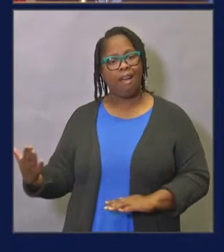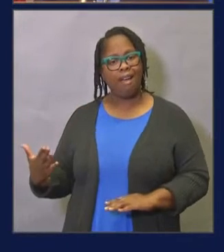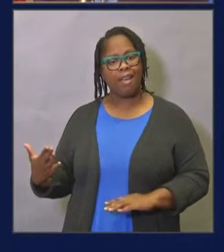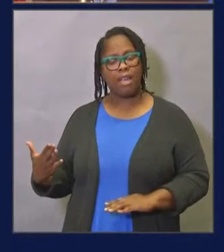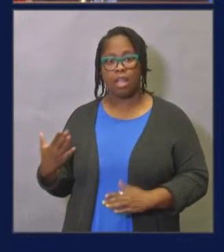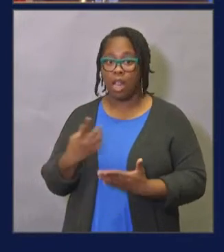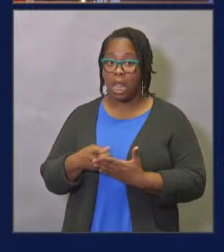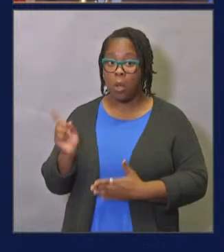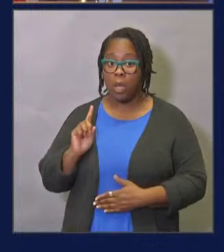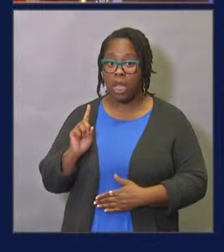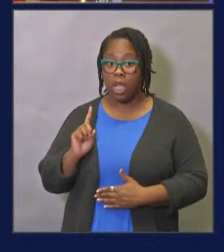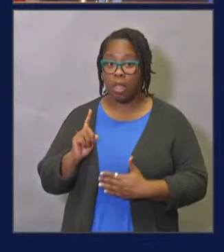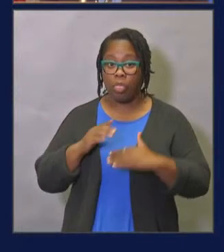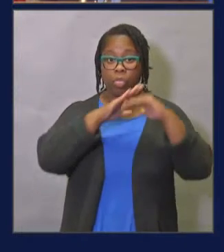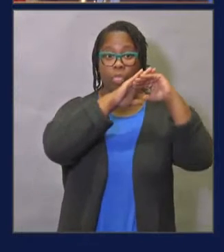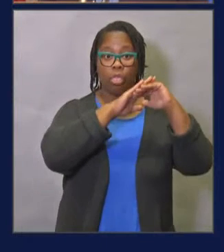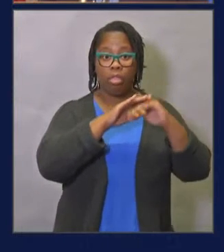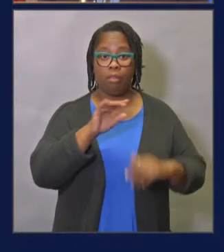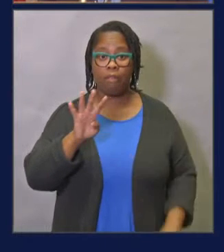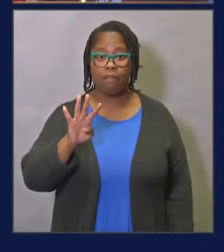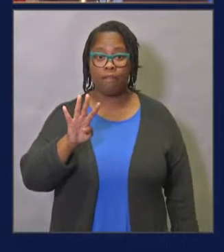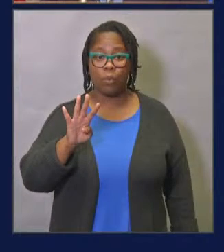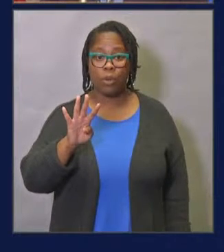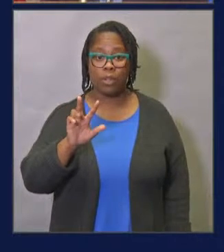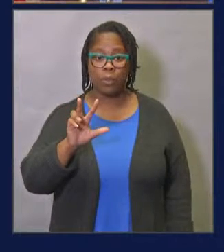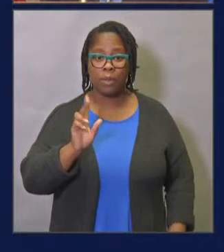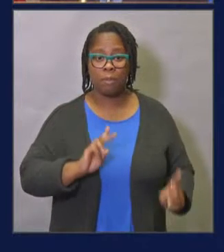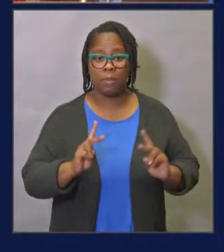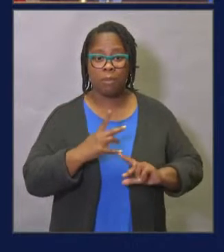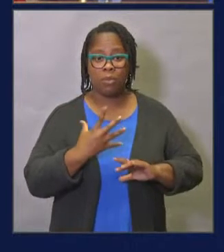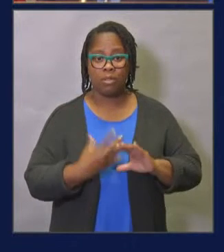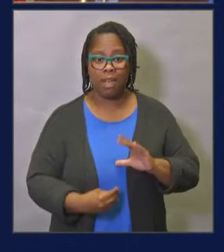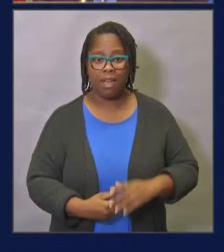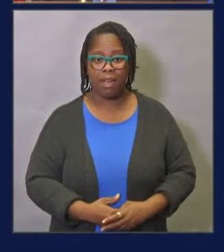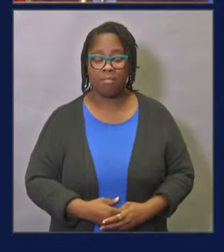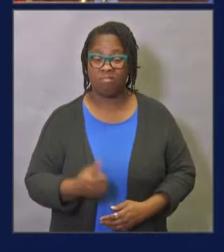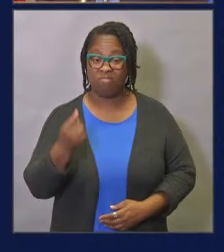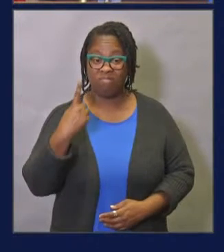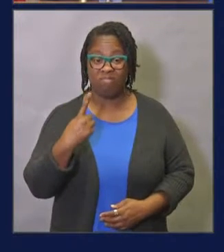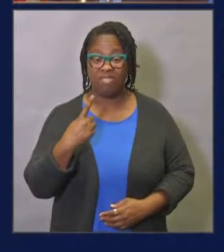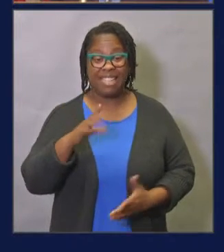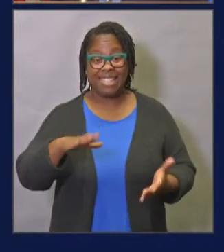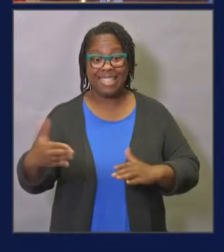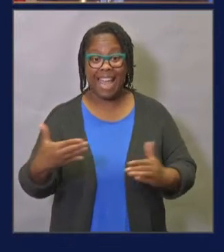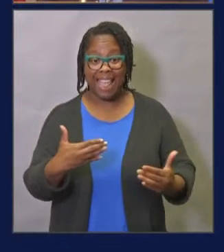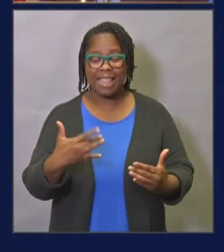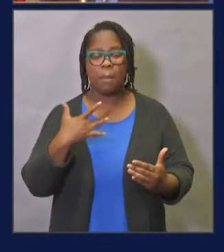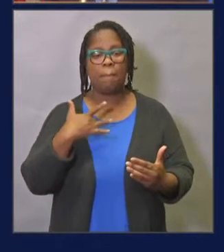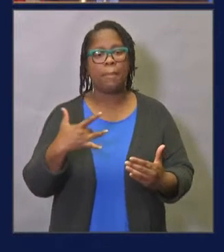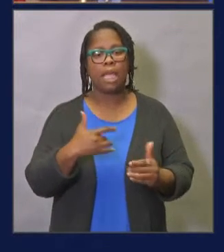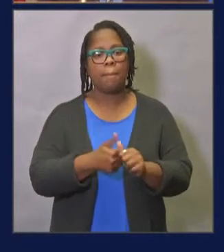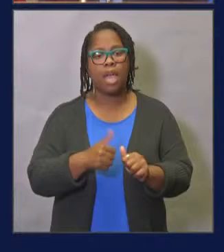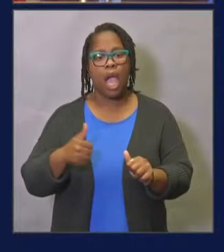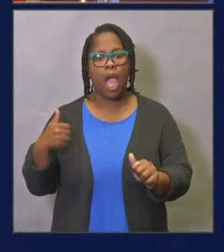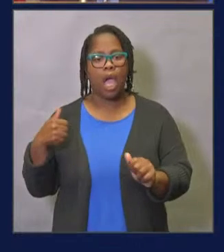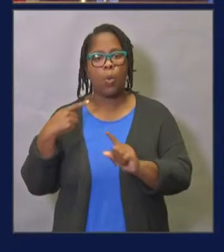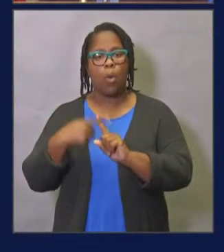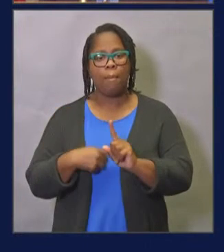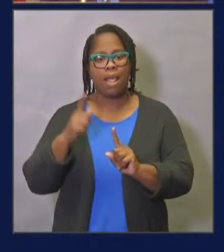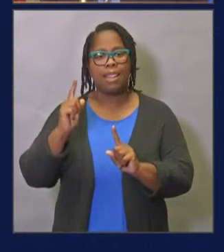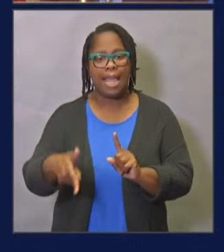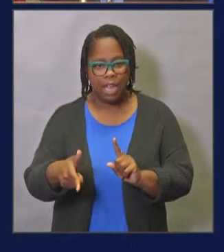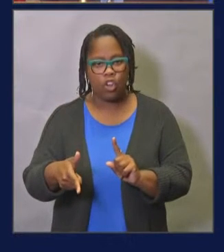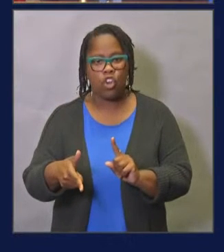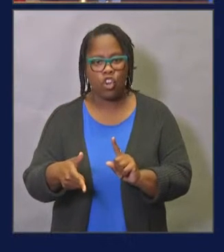past week. Since these deaths reflect our case counts from a month ago, as cases have continued to increase the past few